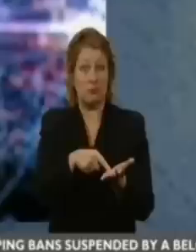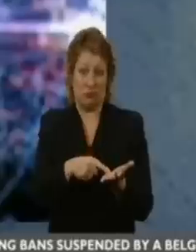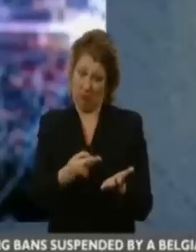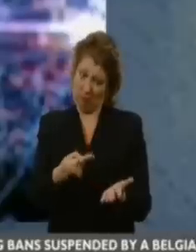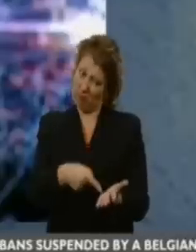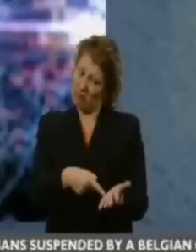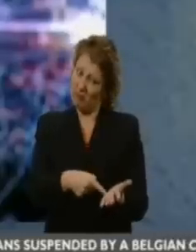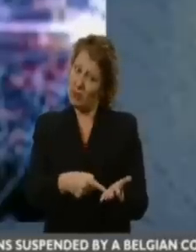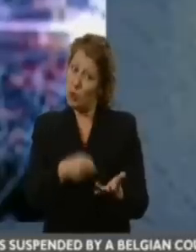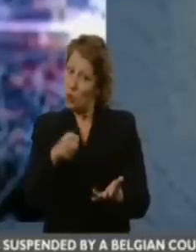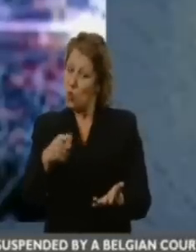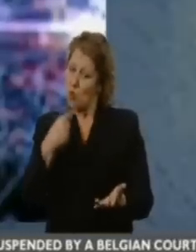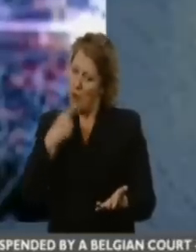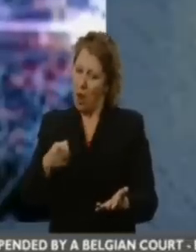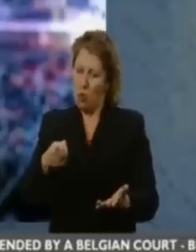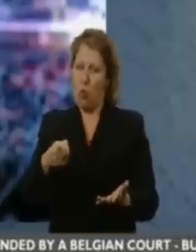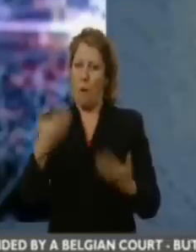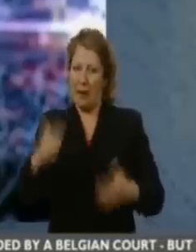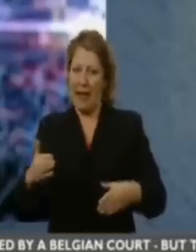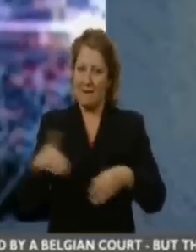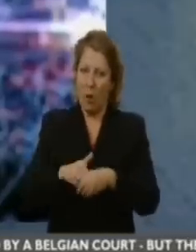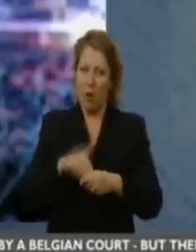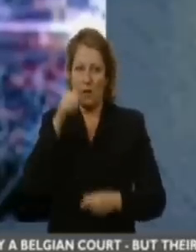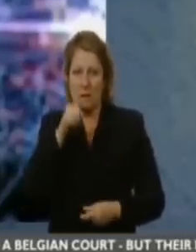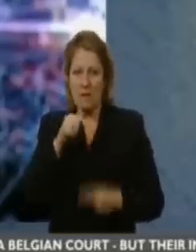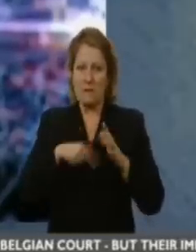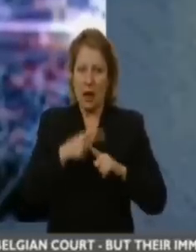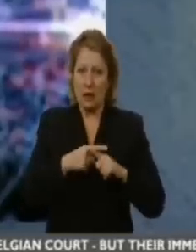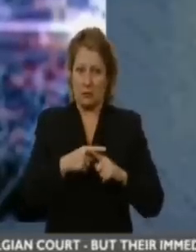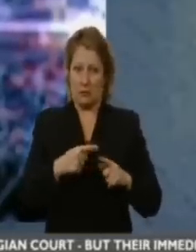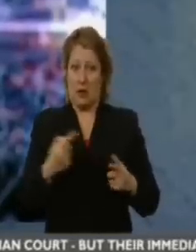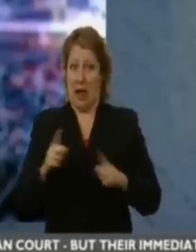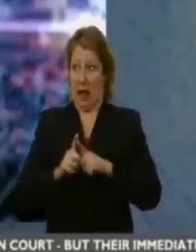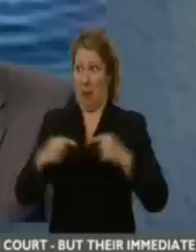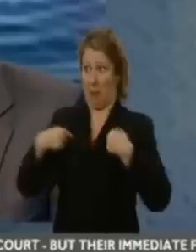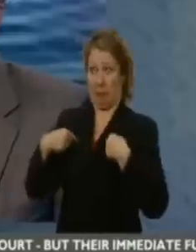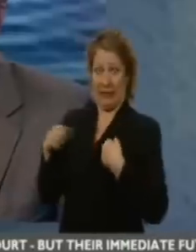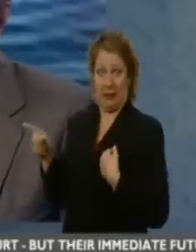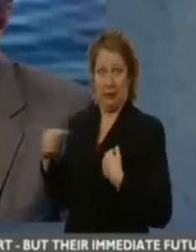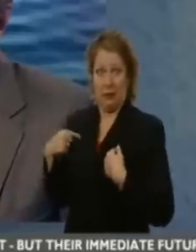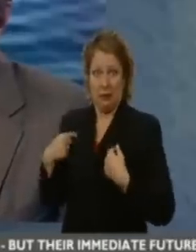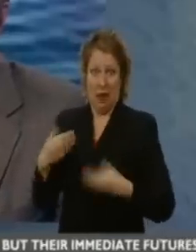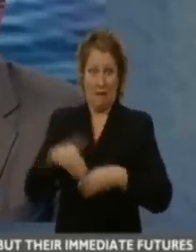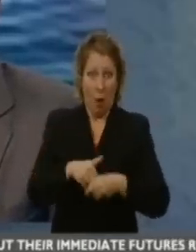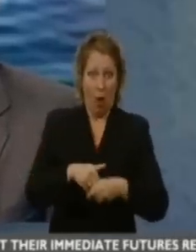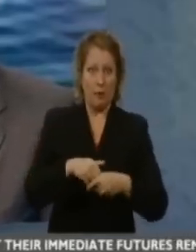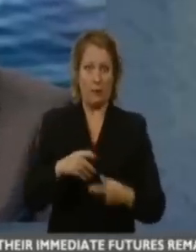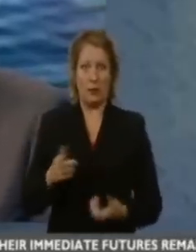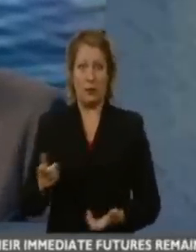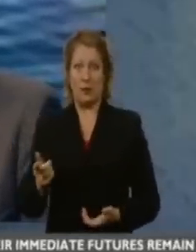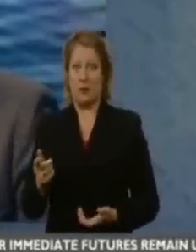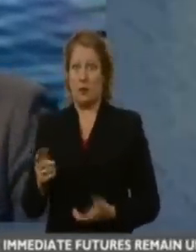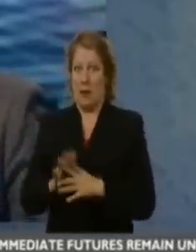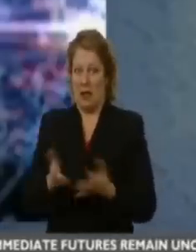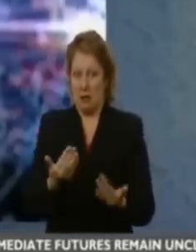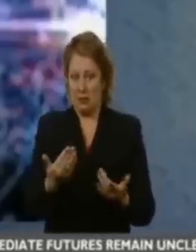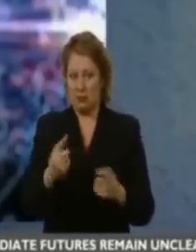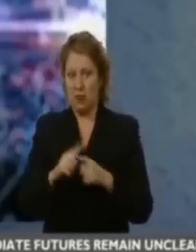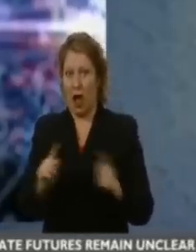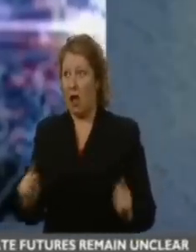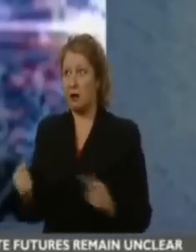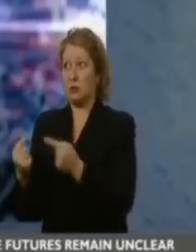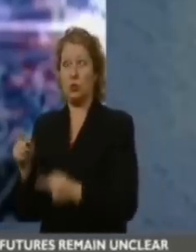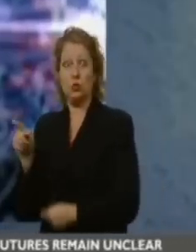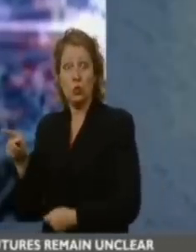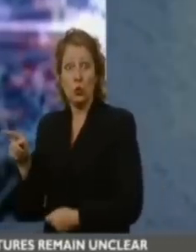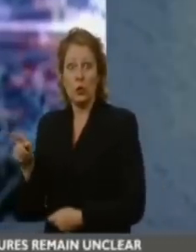in tax fraud and Mr. Browder, myself, were involved in tax fraud. Coercing him to testify against you. Against himself and